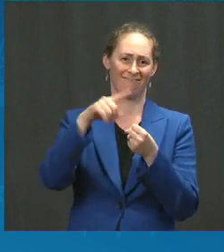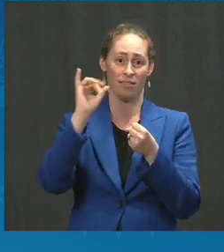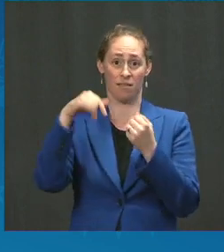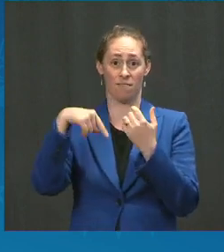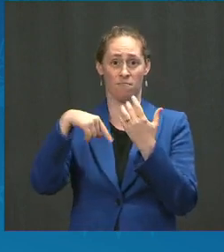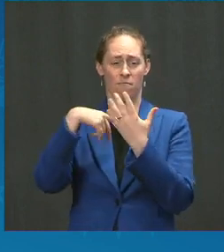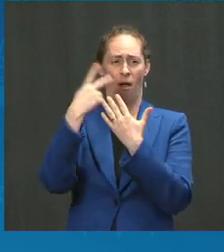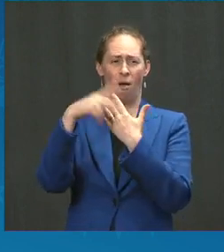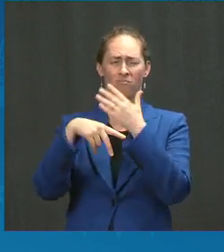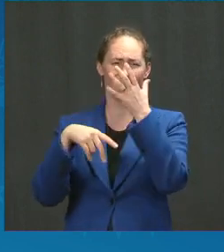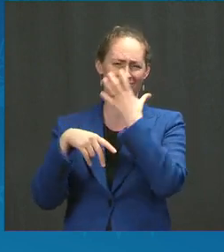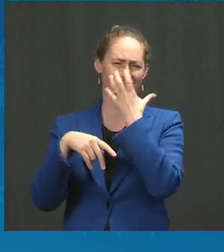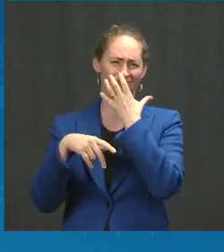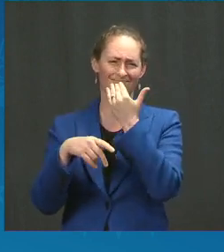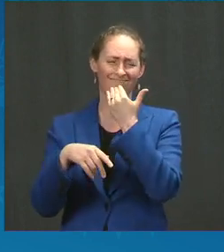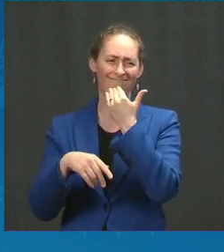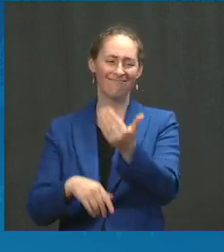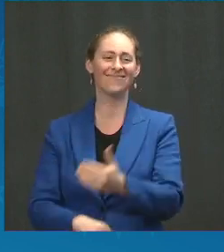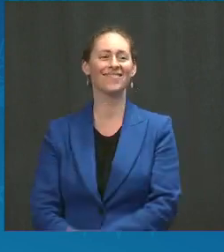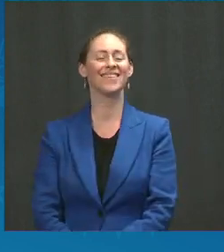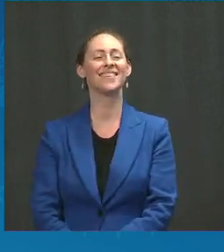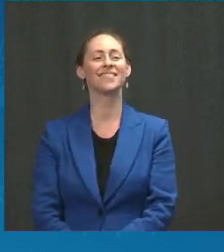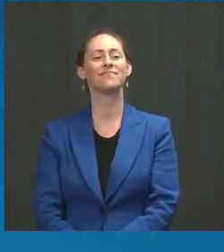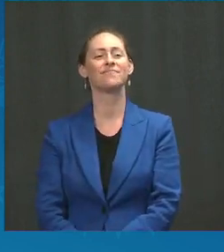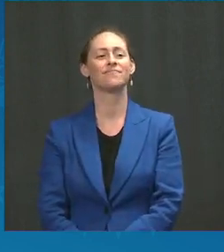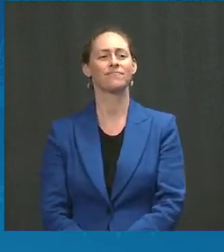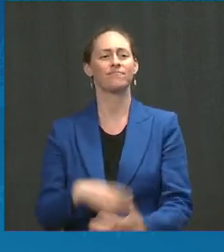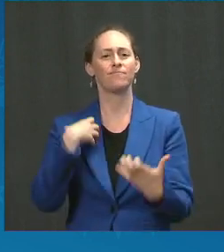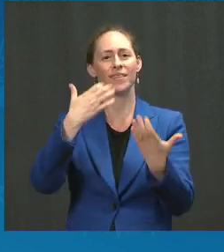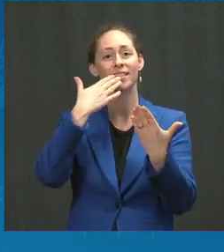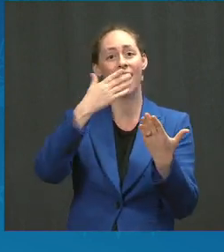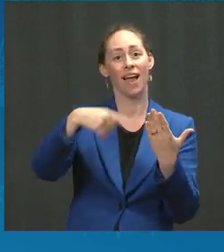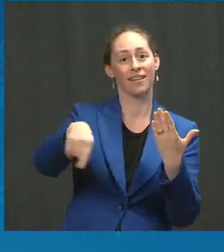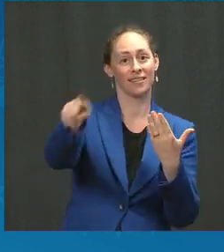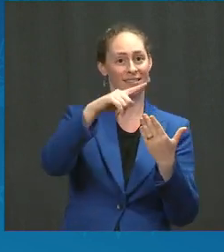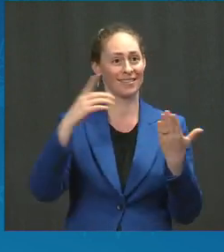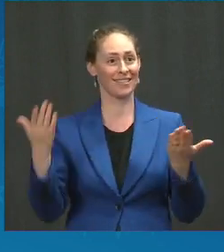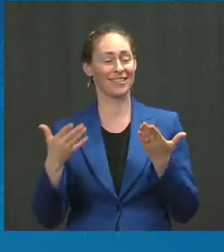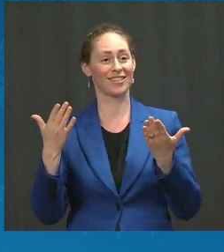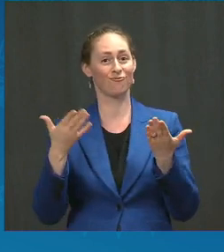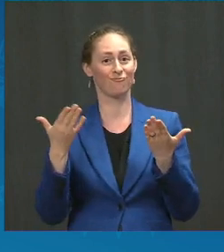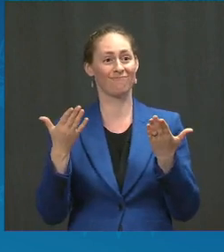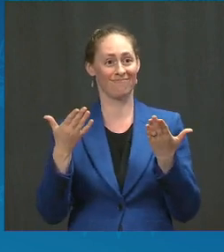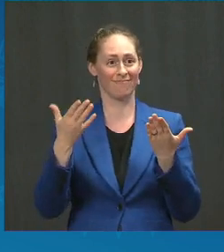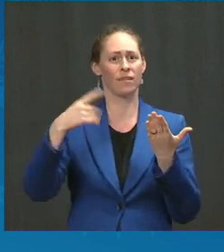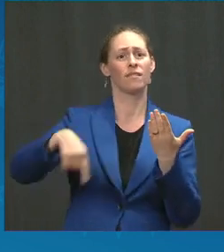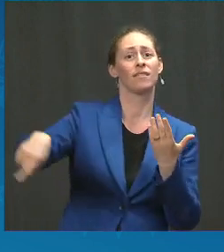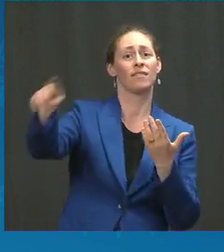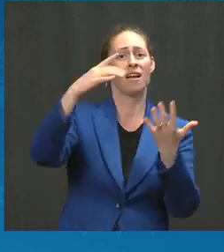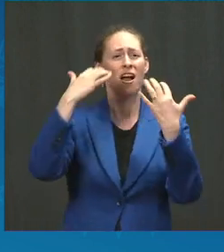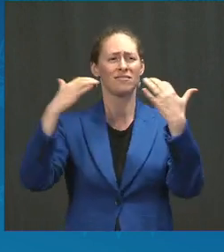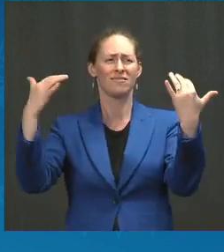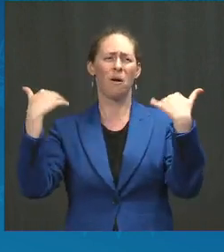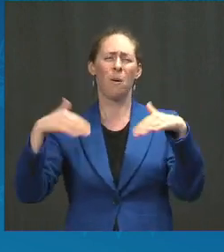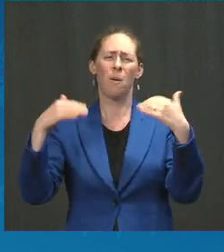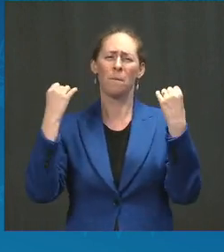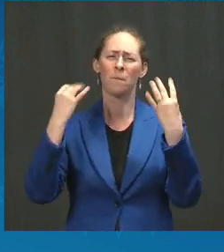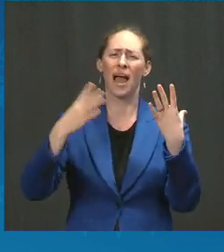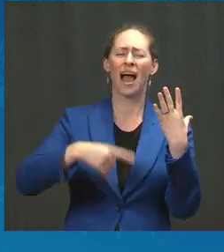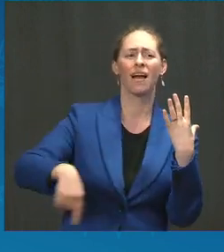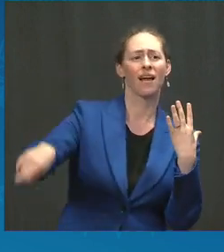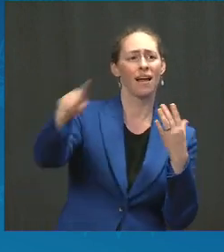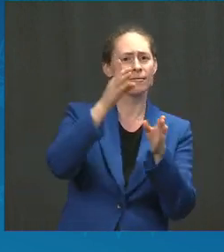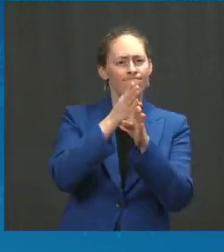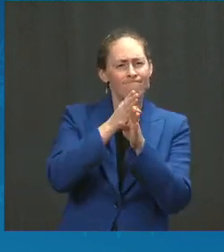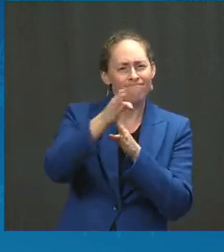take a moment to thank all of you who are attending. We're joined today by an audience of thousands of small business owners from across the country. And up on